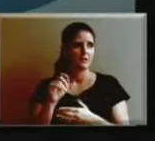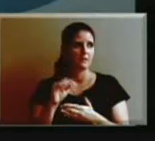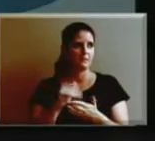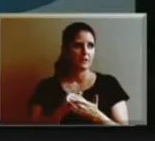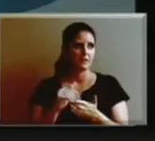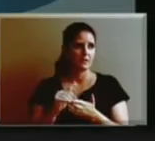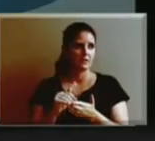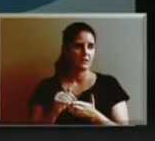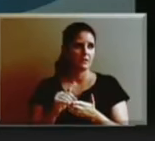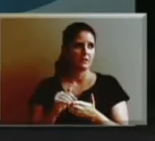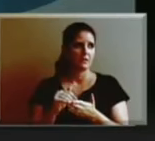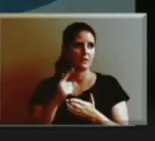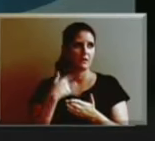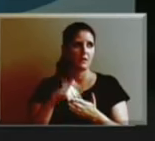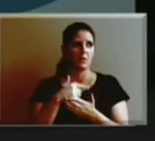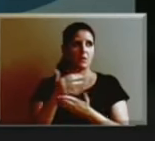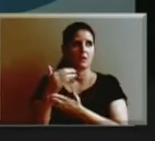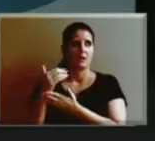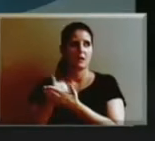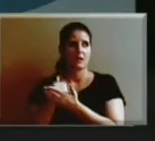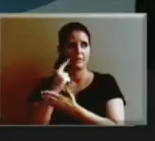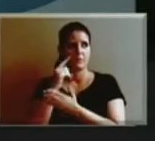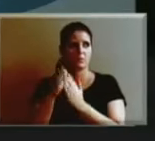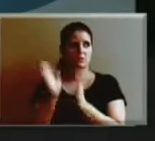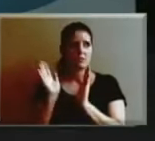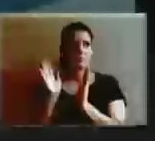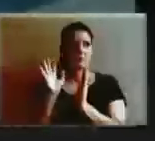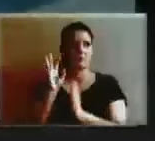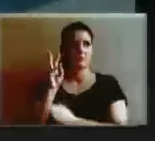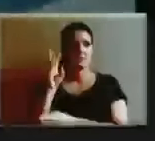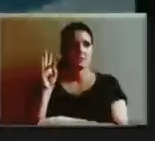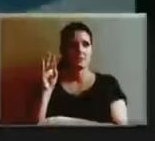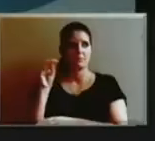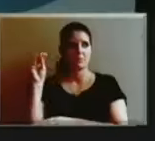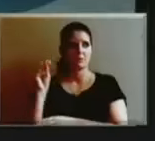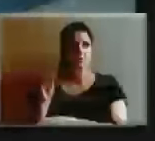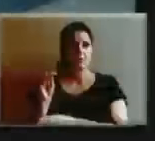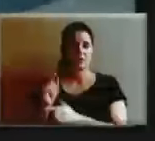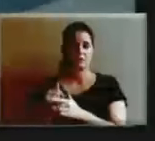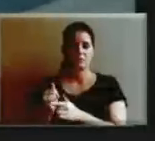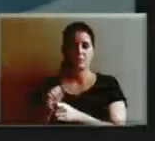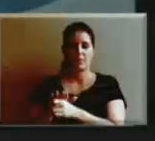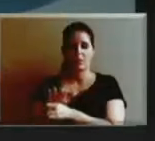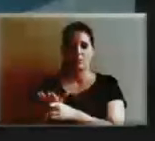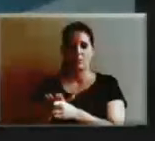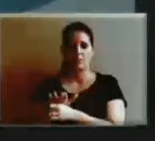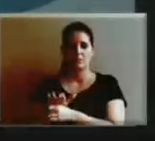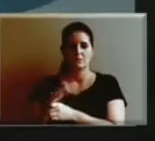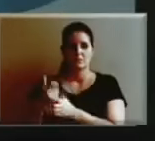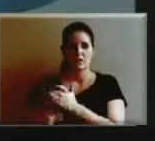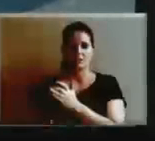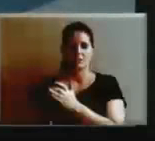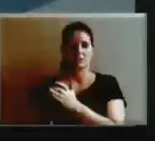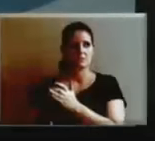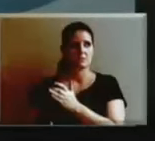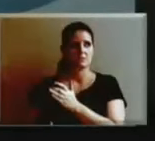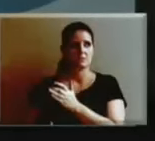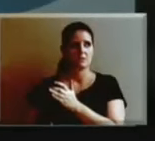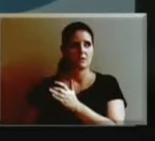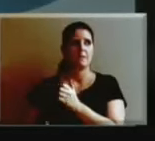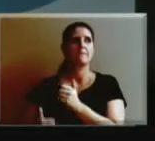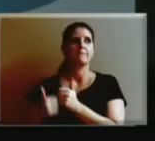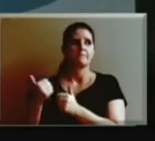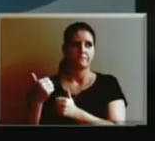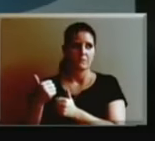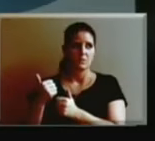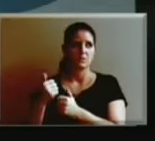Our revenue on the general fund, as you see, 67% of that comes from local taxes, majority of it